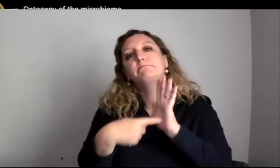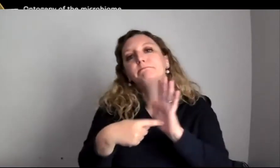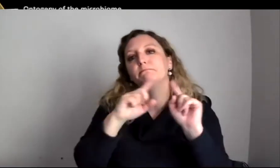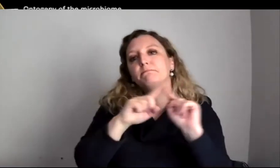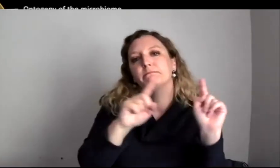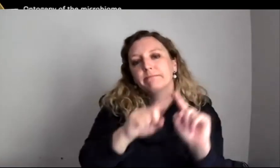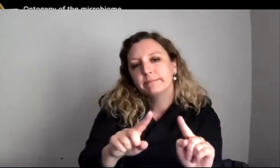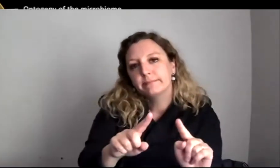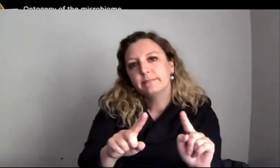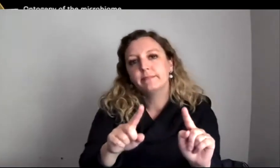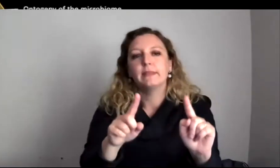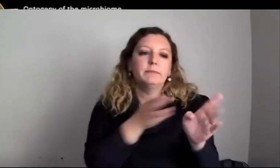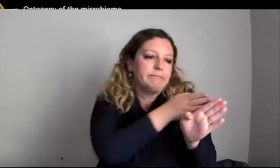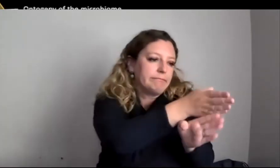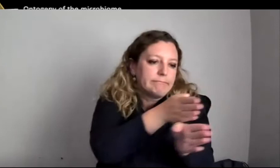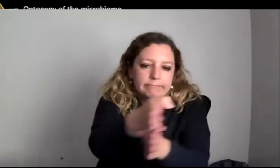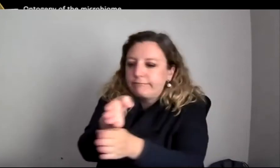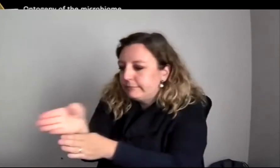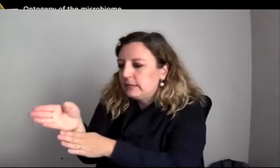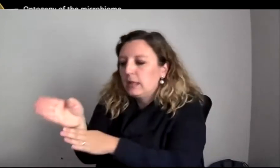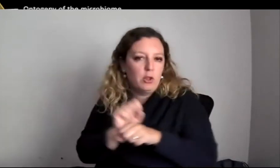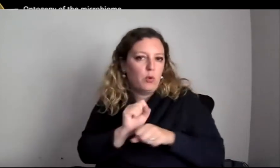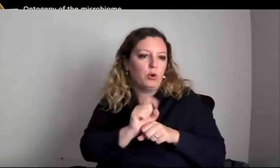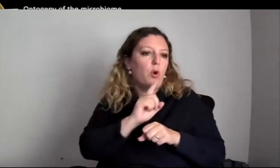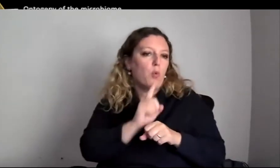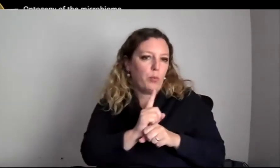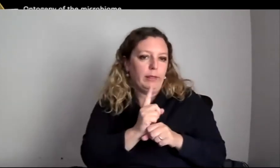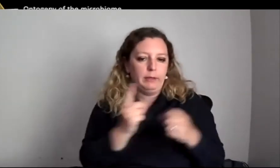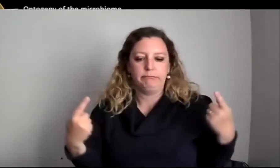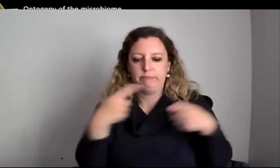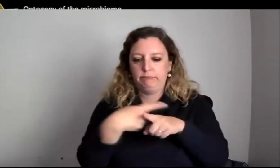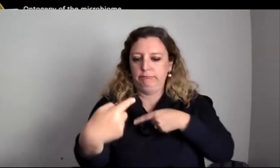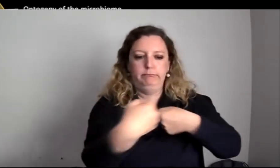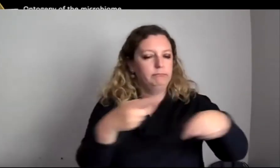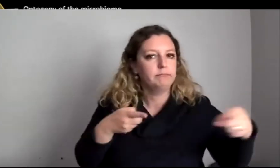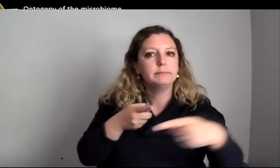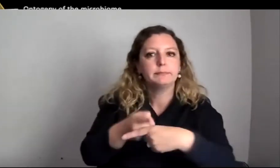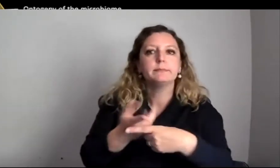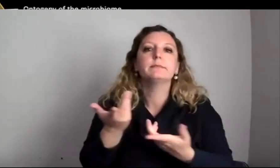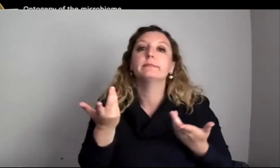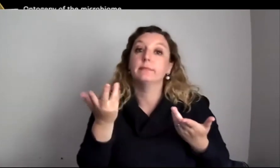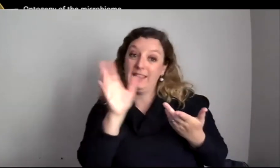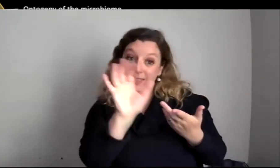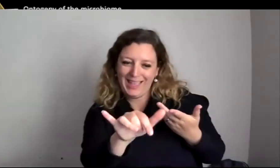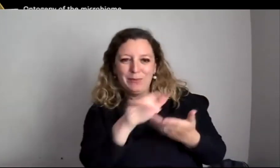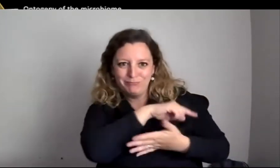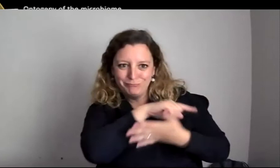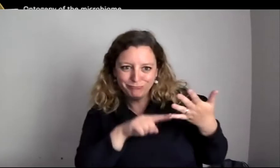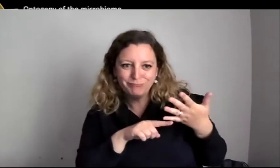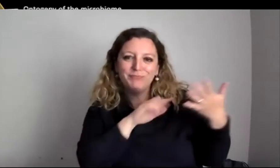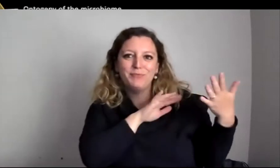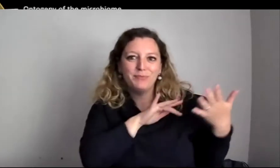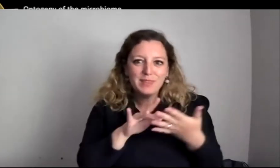the different fields in which the work in my lab is sort of intersectional. Now, despite all of this, so, we're